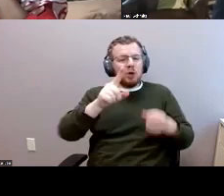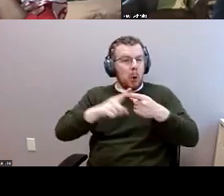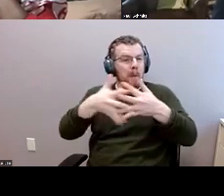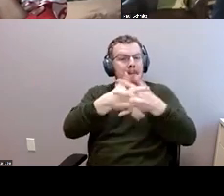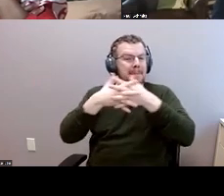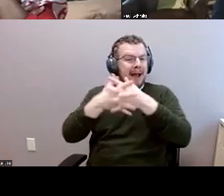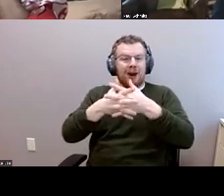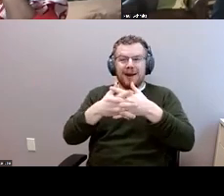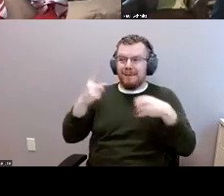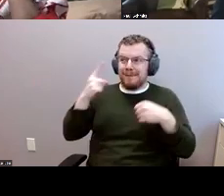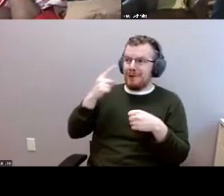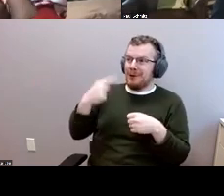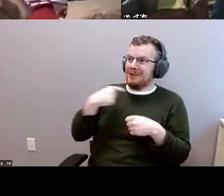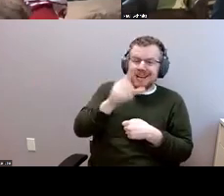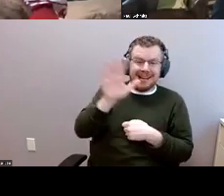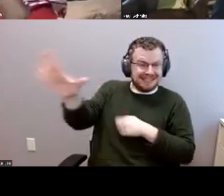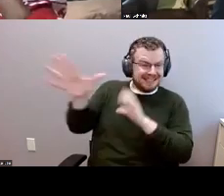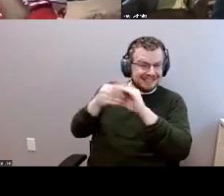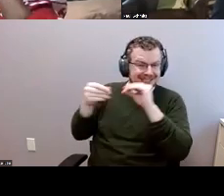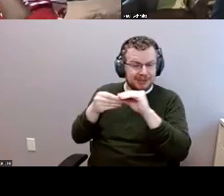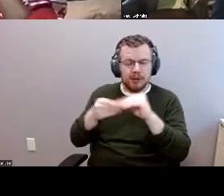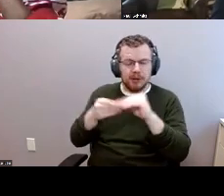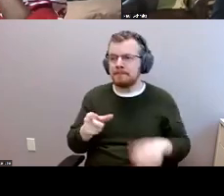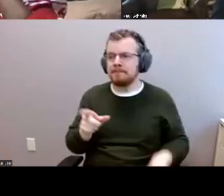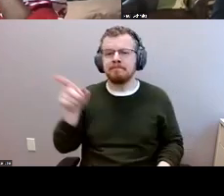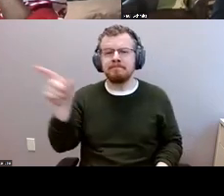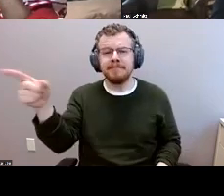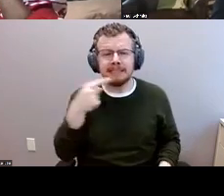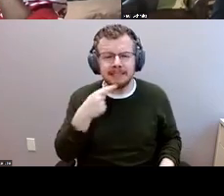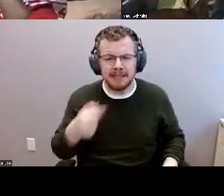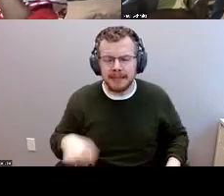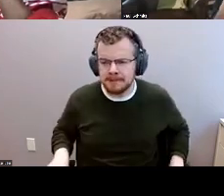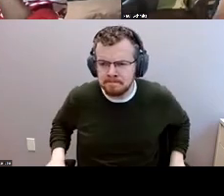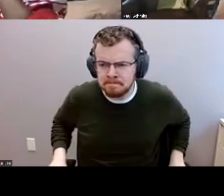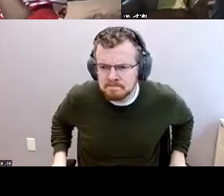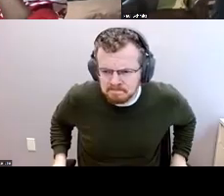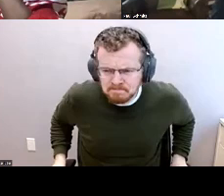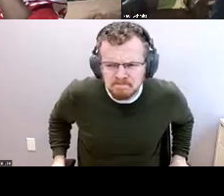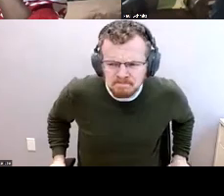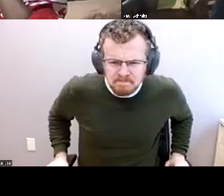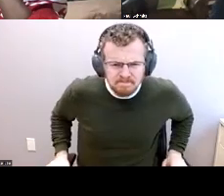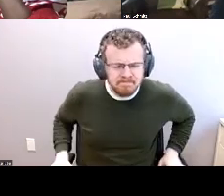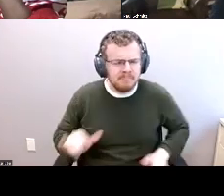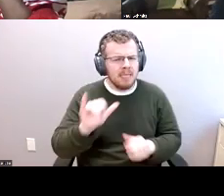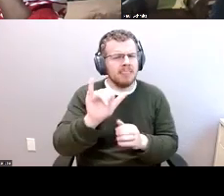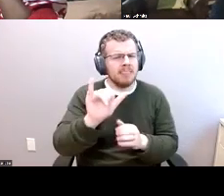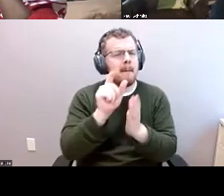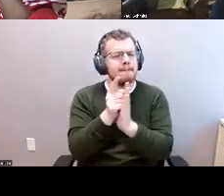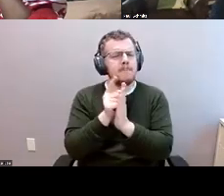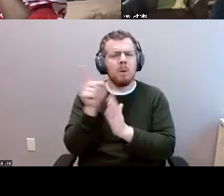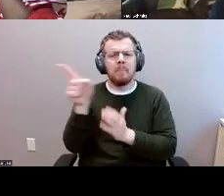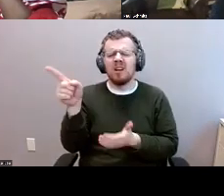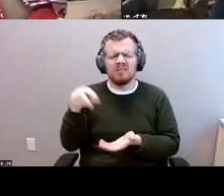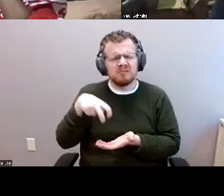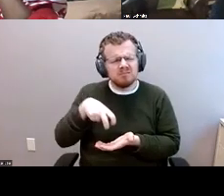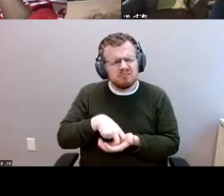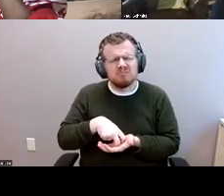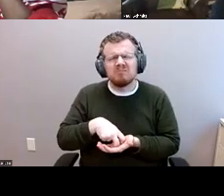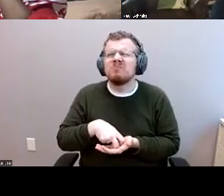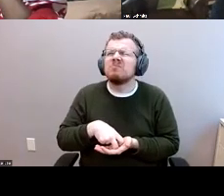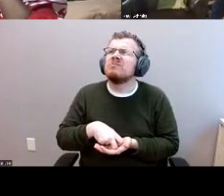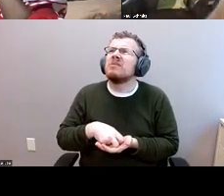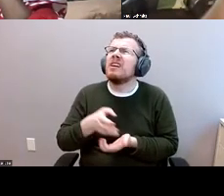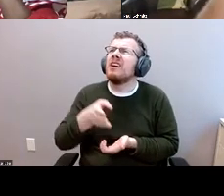own story of, he said, you know, he talked about the moment where he, in his words, he had to kneel down and ask God to forgive him for